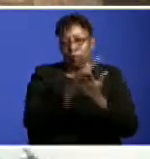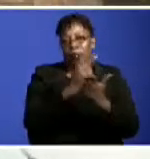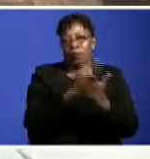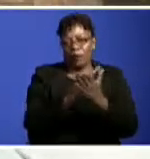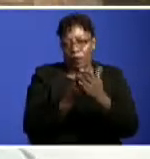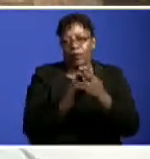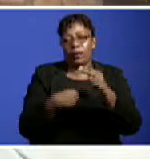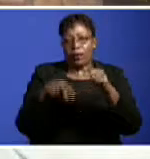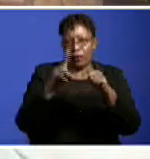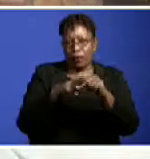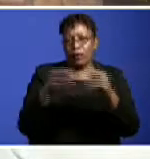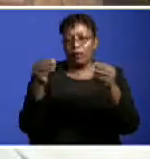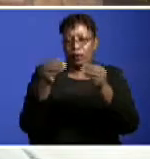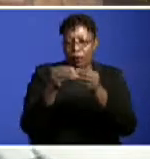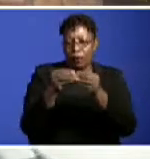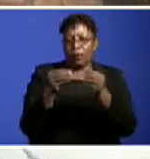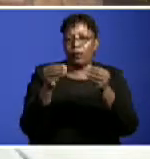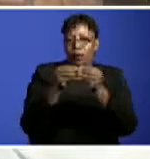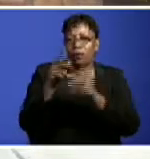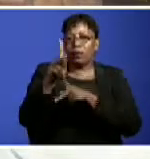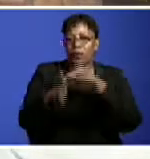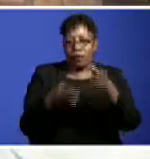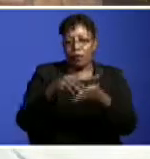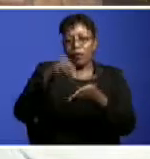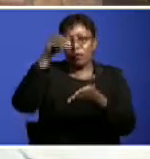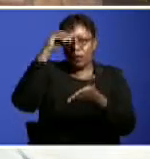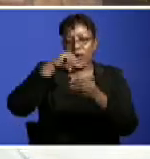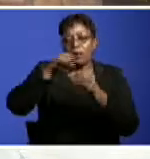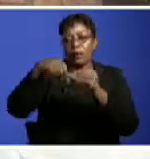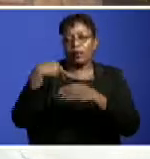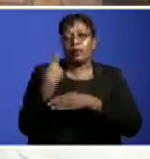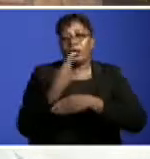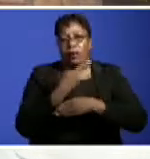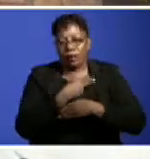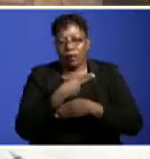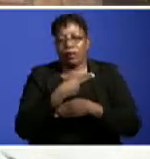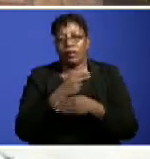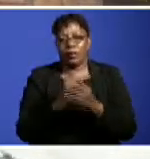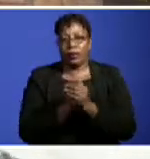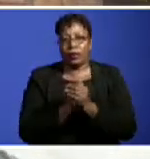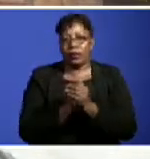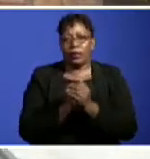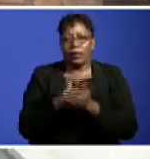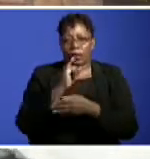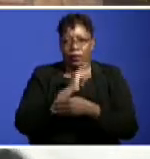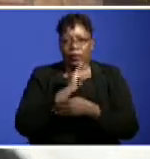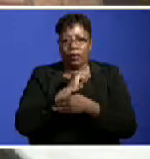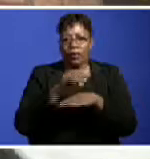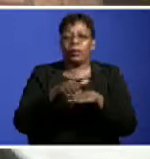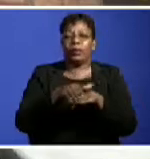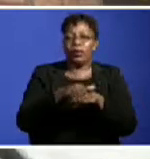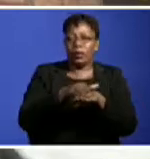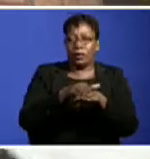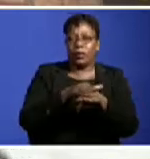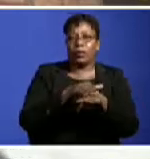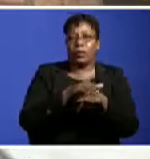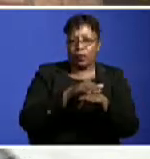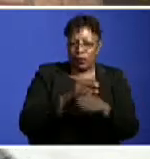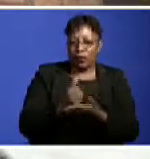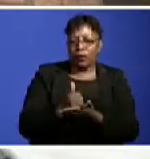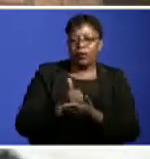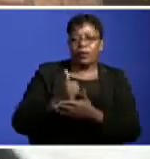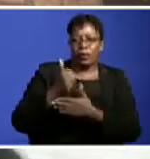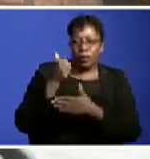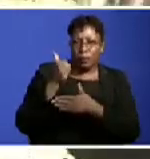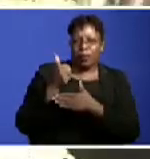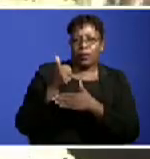there are more and more people learning about what we do here. So I've been slowly recouping what